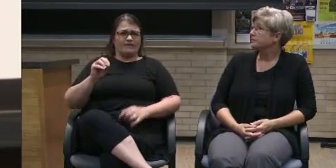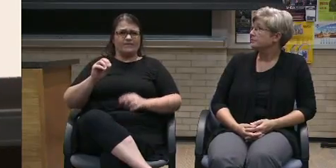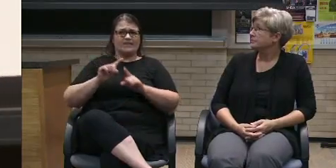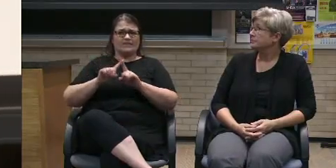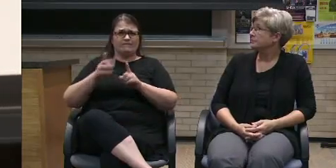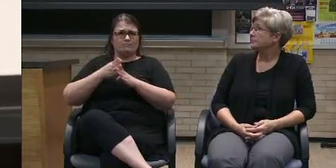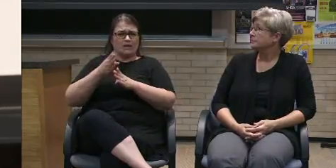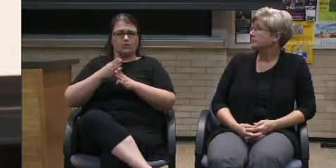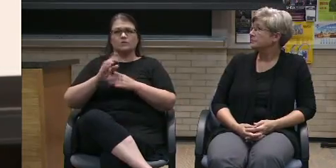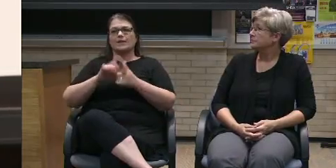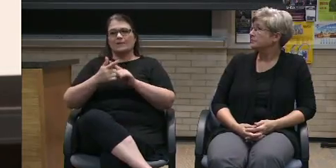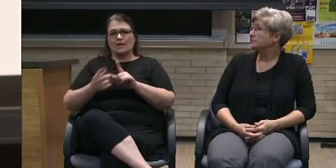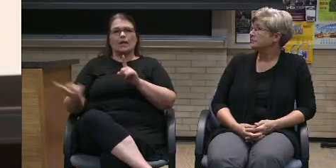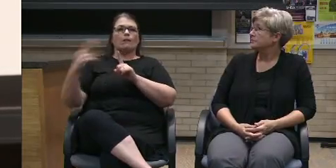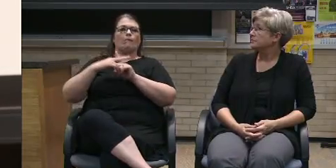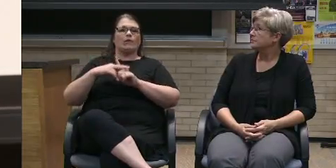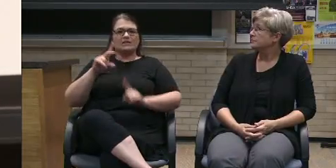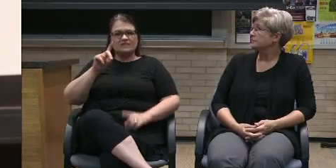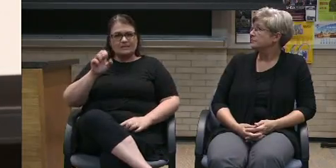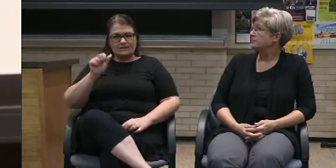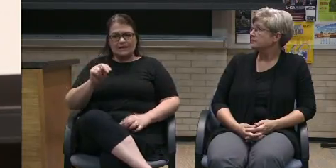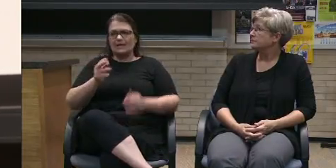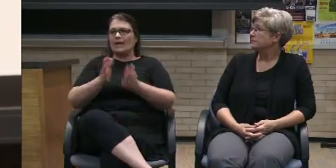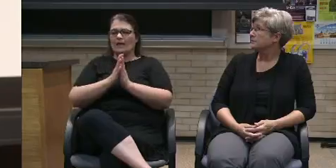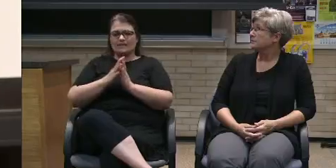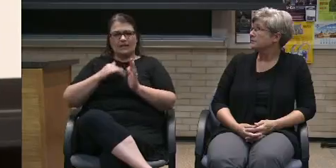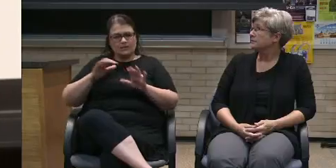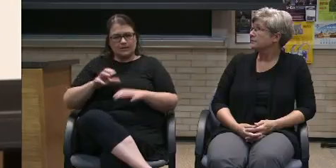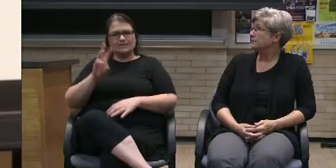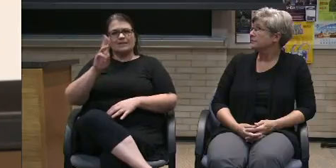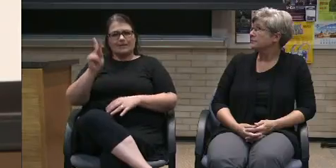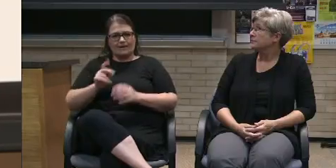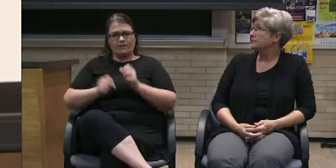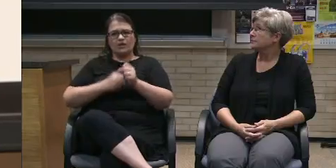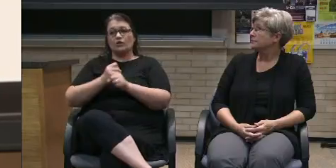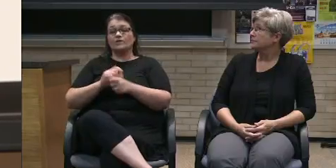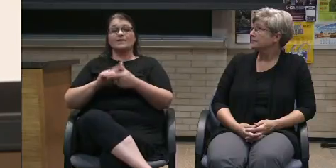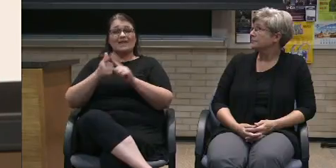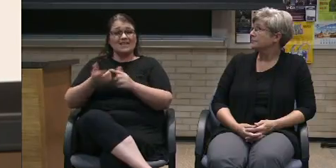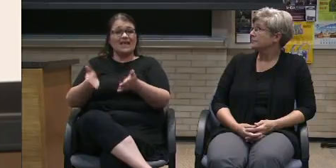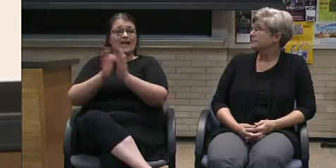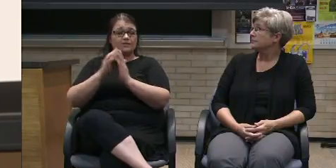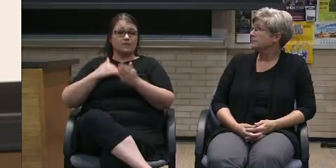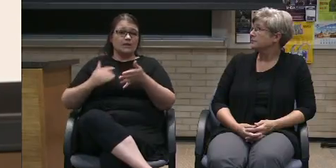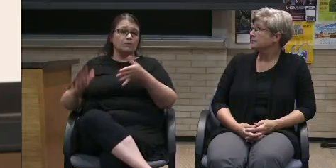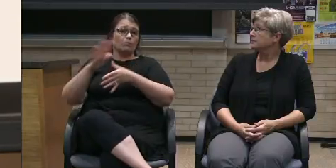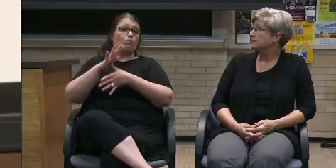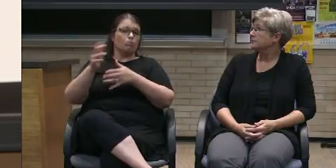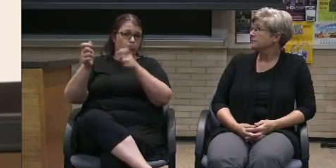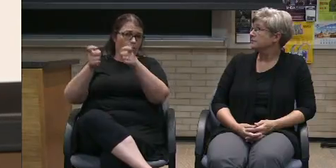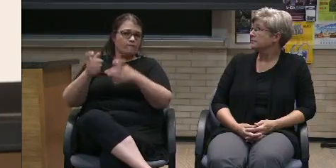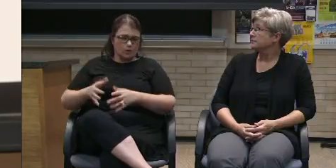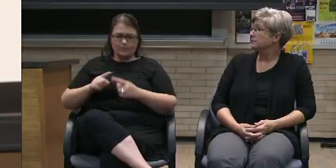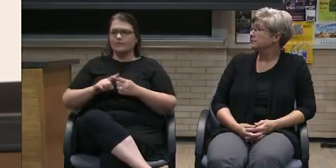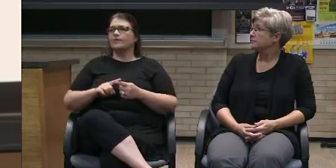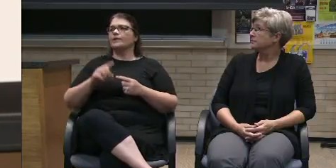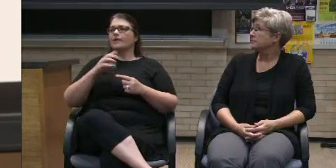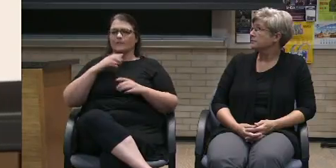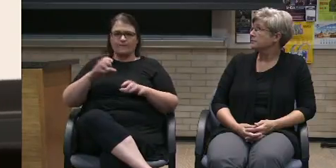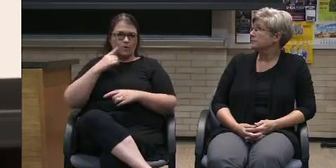asked to be dean, which I did for 6.5 years. And I was asked to be interim provost, which I did for a year. And then had the opportunity